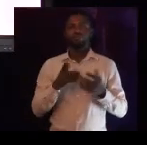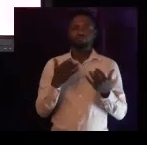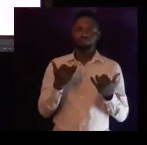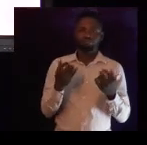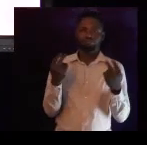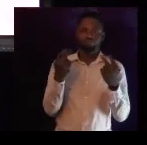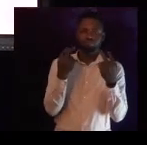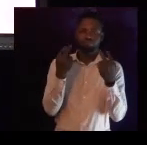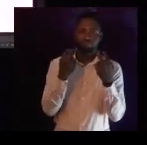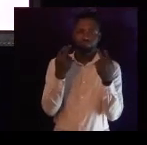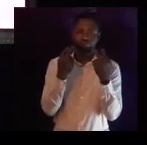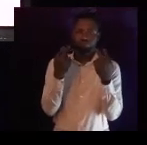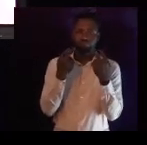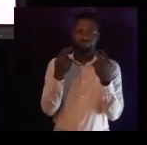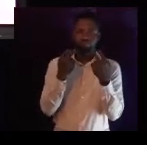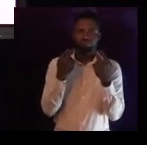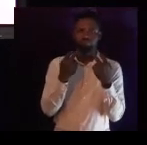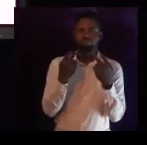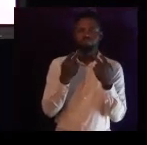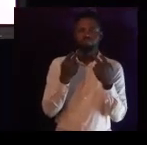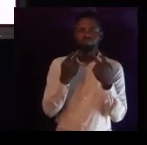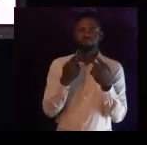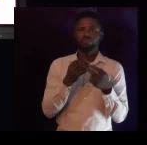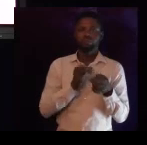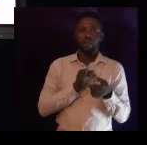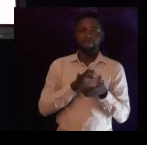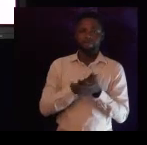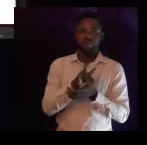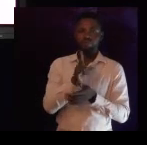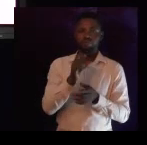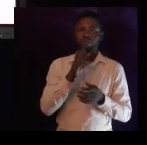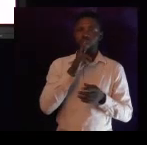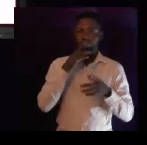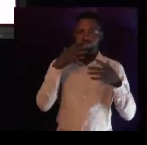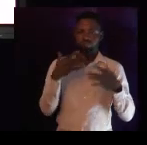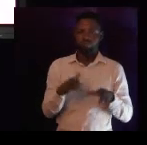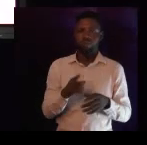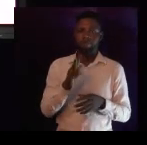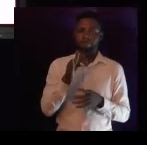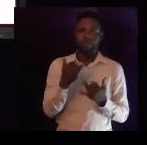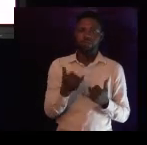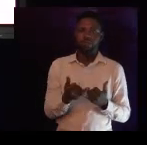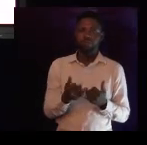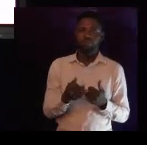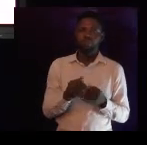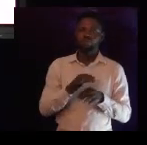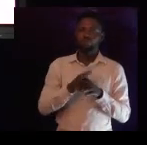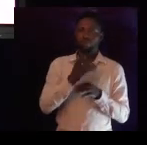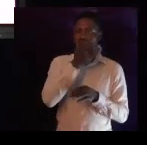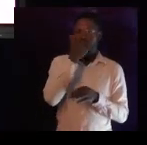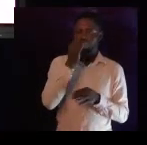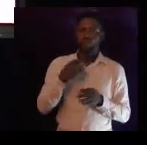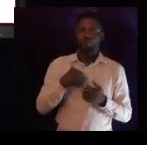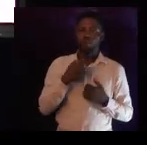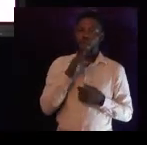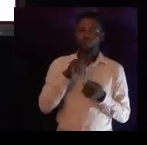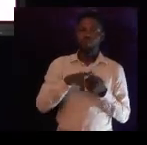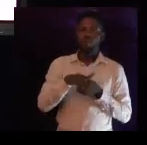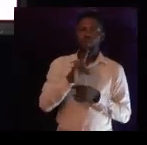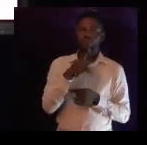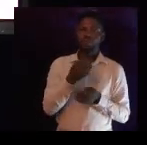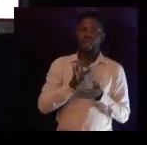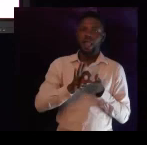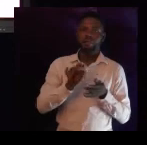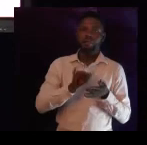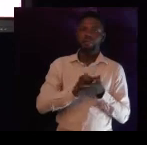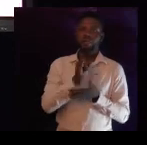Alrighty then, eyes on me. I believe you are done by now. Don't forget, we are to find the